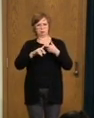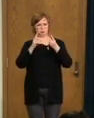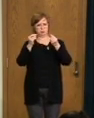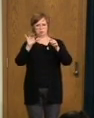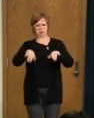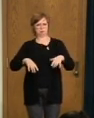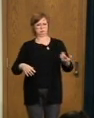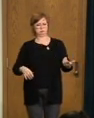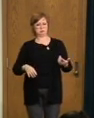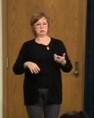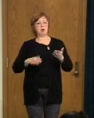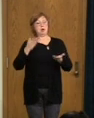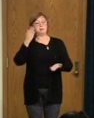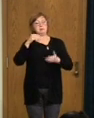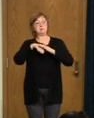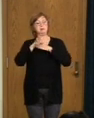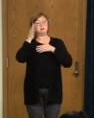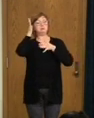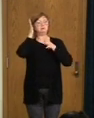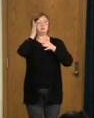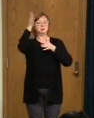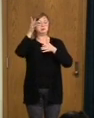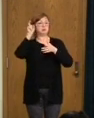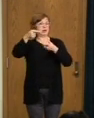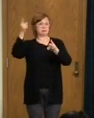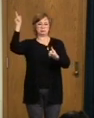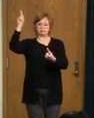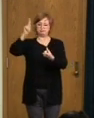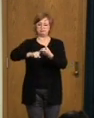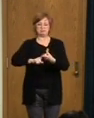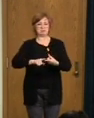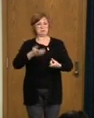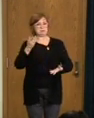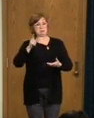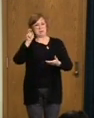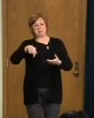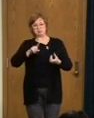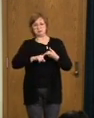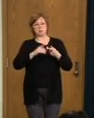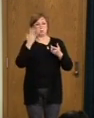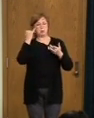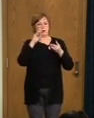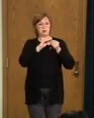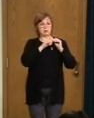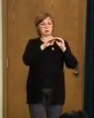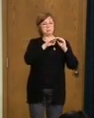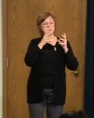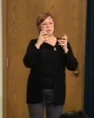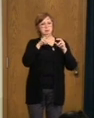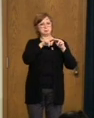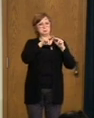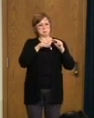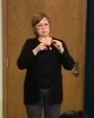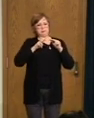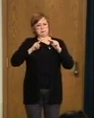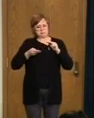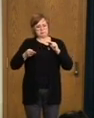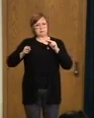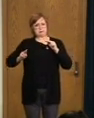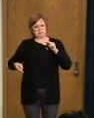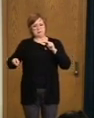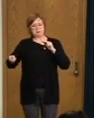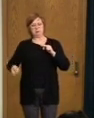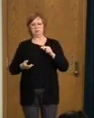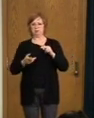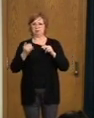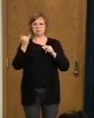may be necessary at some point. If we are not able to continue to not only flatten these numbers like we have here recently as far as the